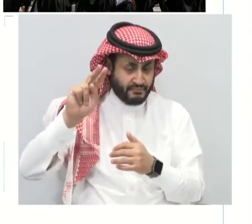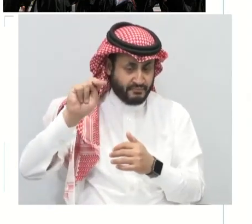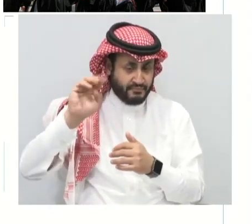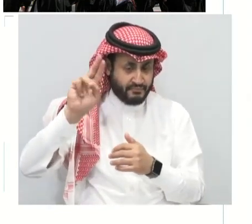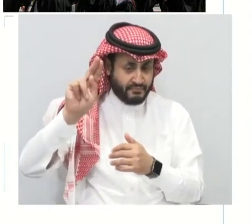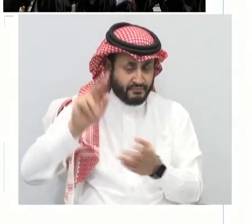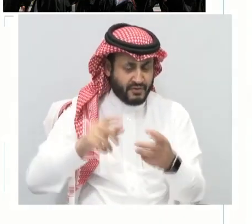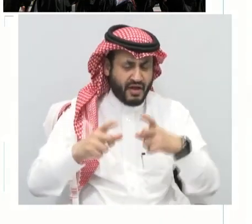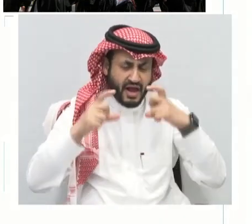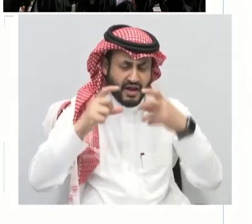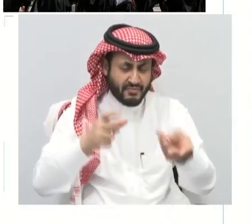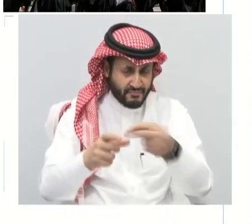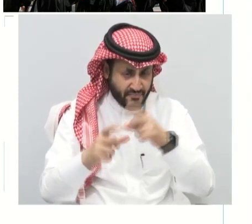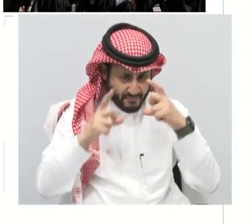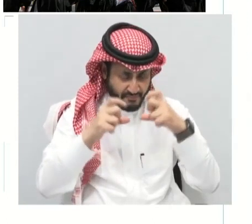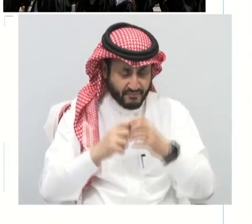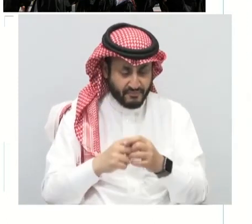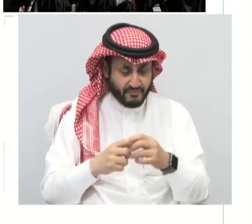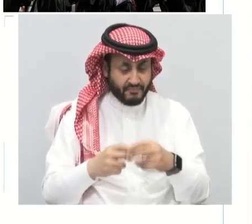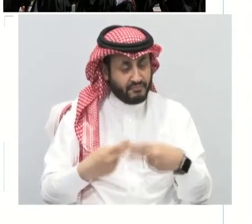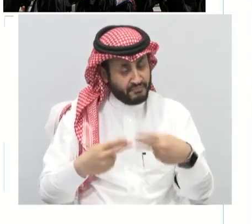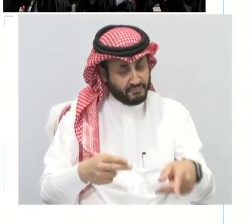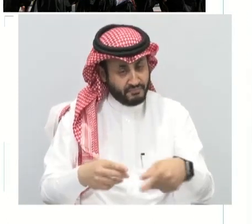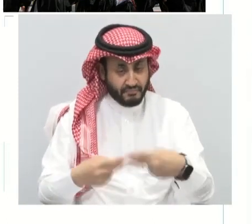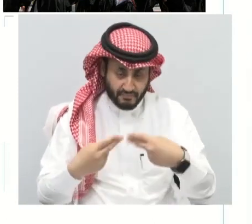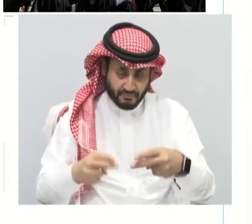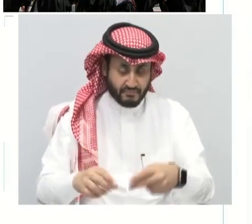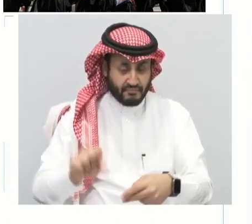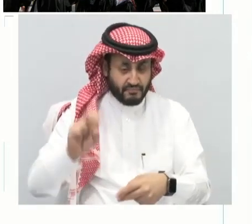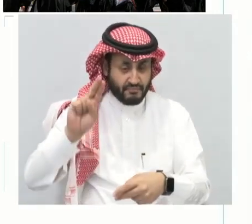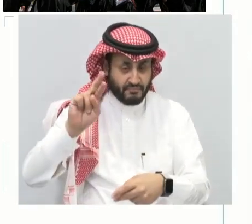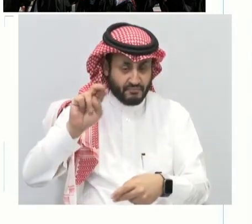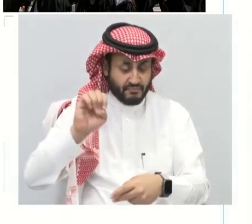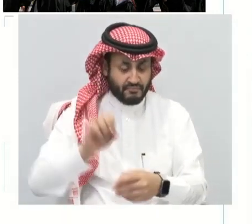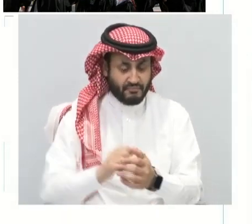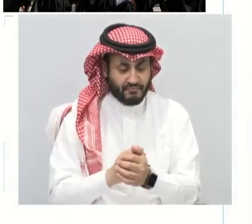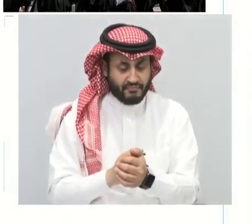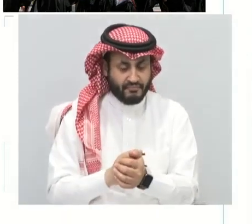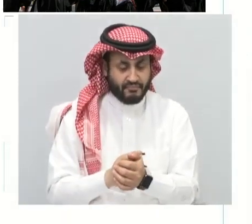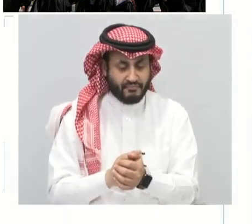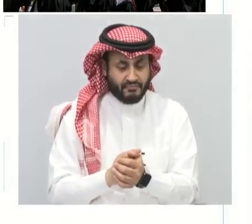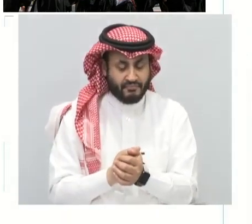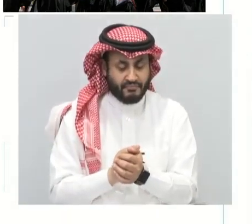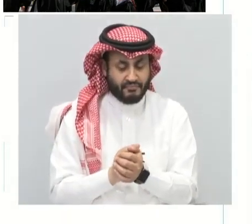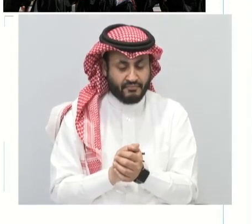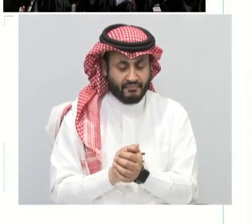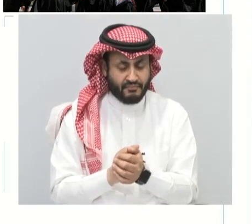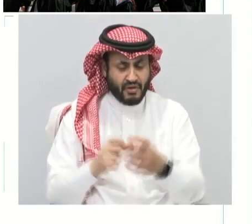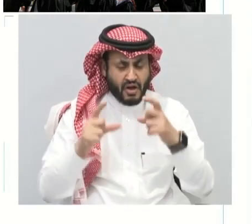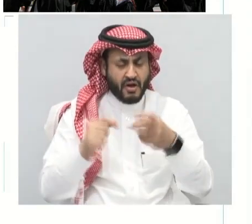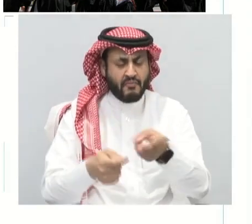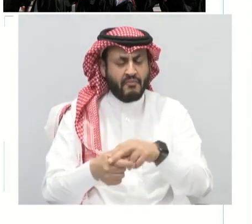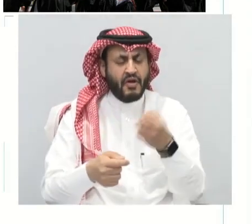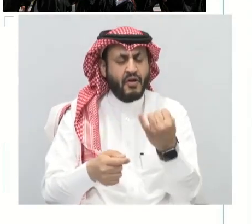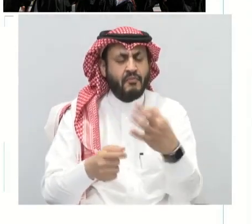your camera? You will answer positively, saying sure. And your friends will answer at the end of